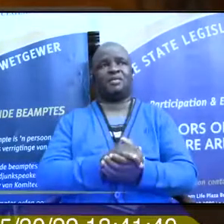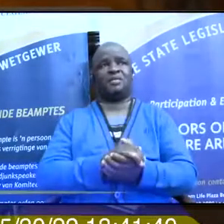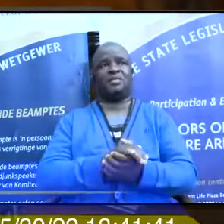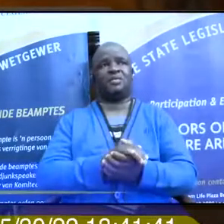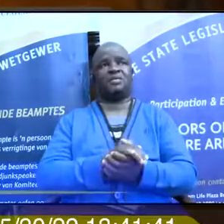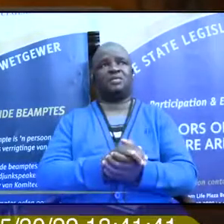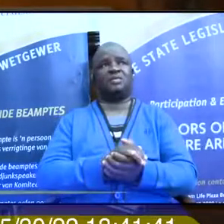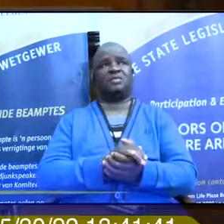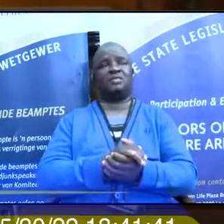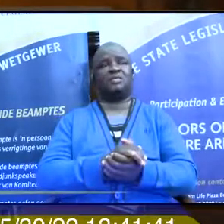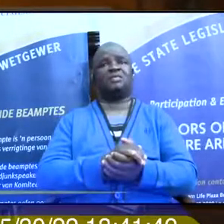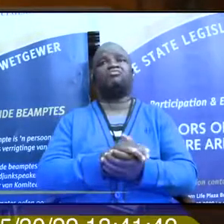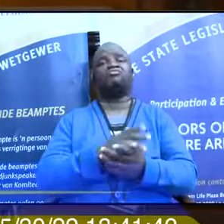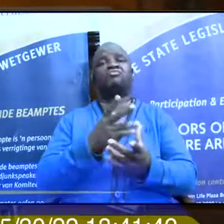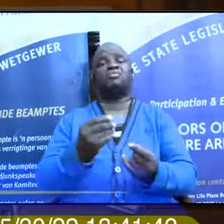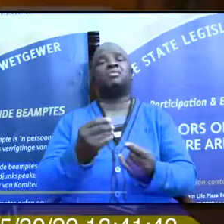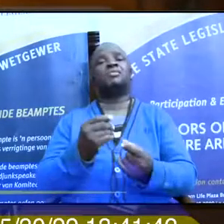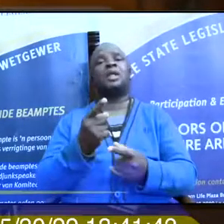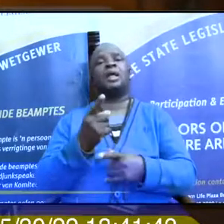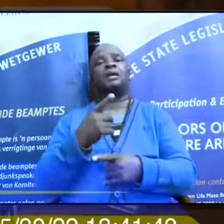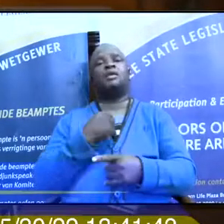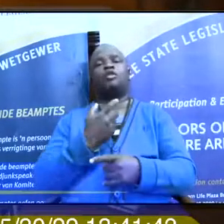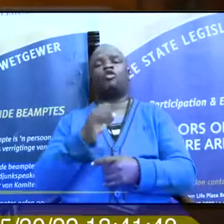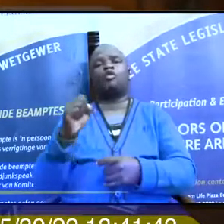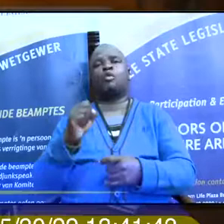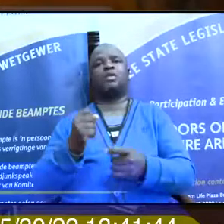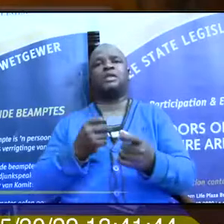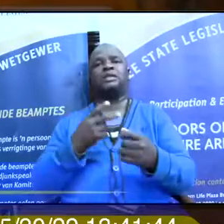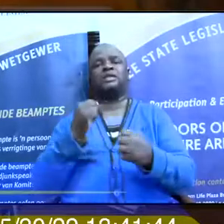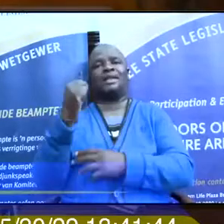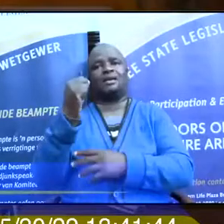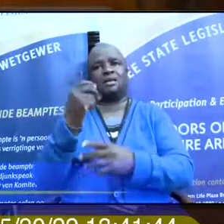that their right to strike have been taken away